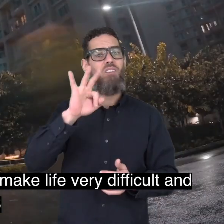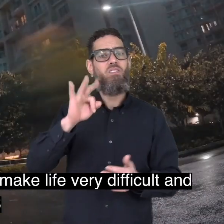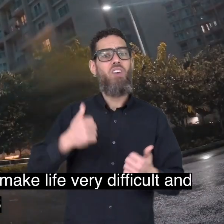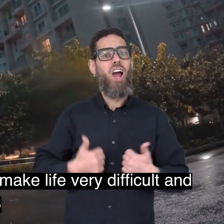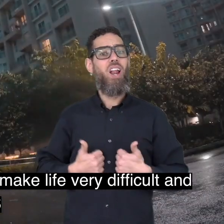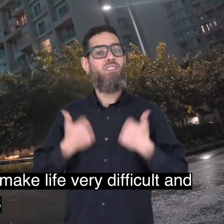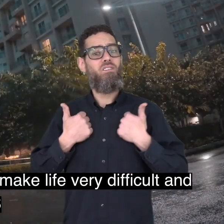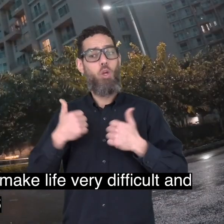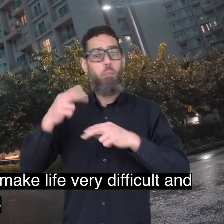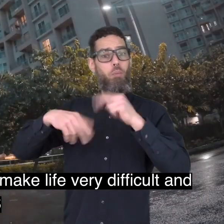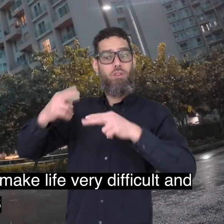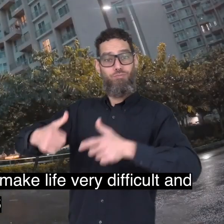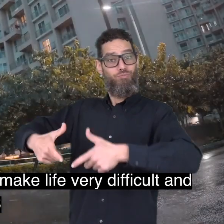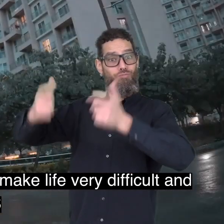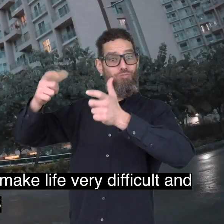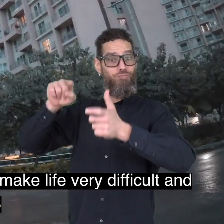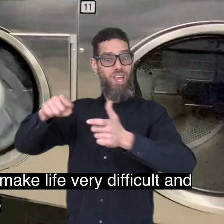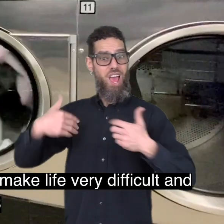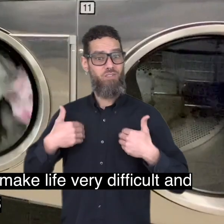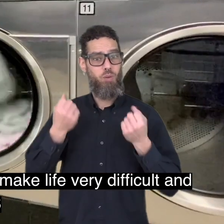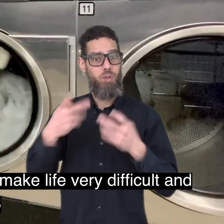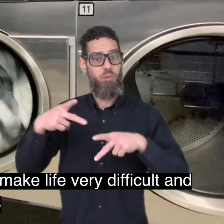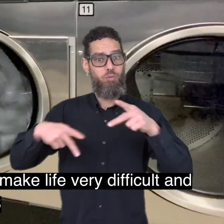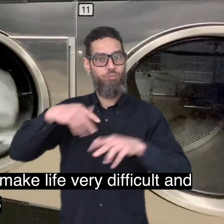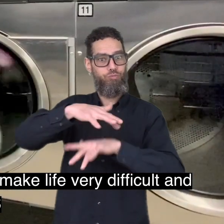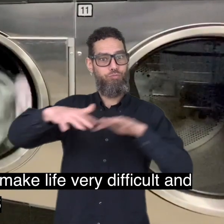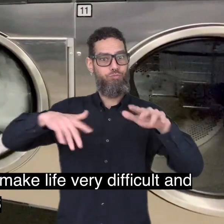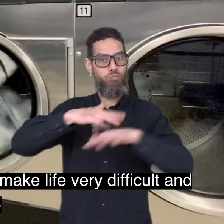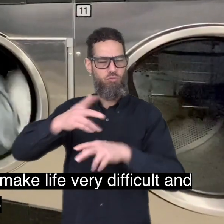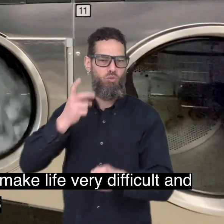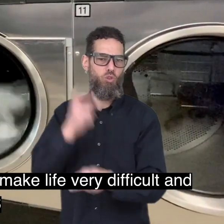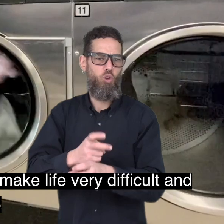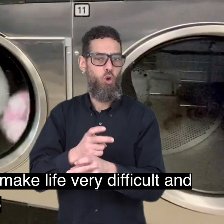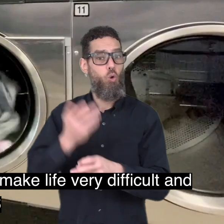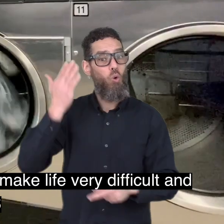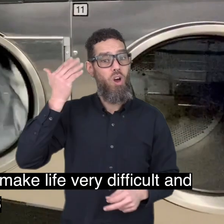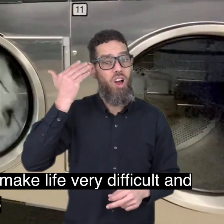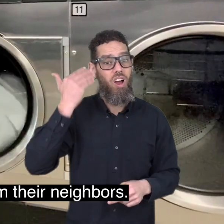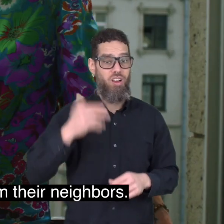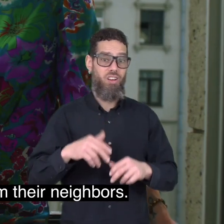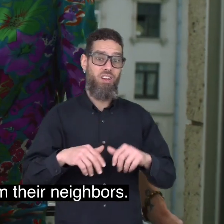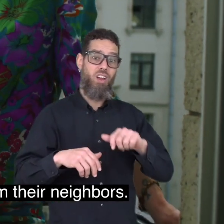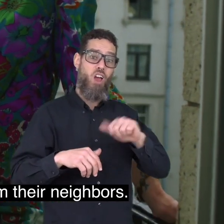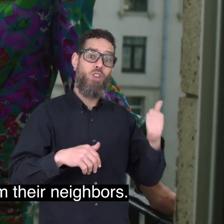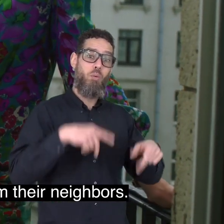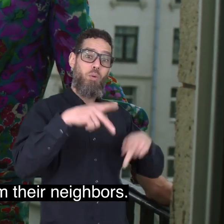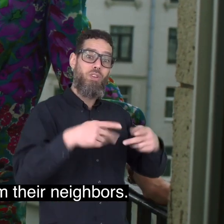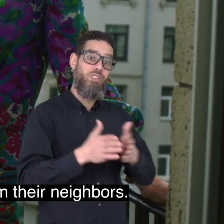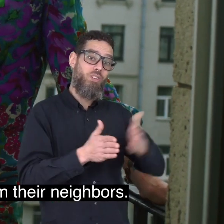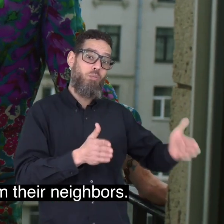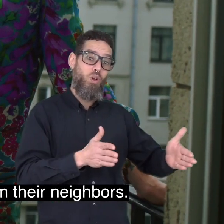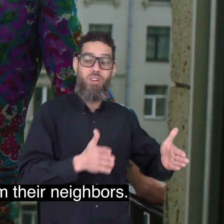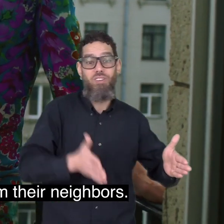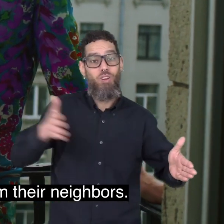shared accommodation, such as a building, can make life very difficult and hopeless for individuals with MCS, as they are